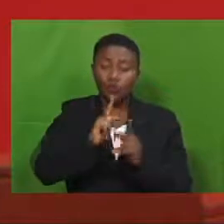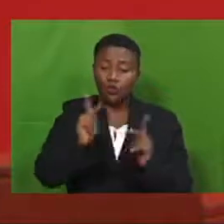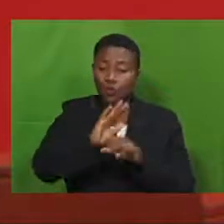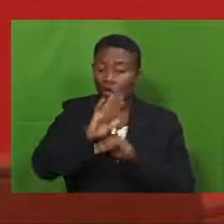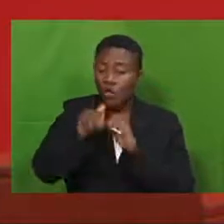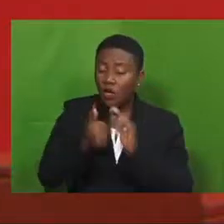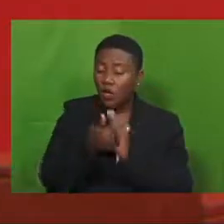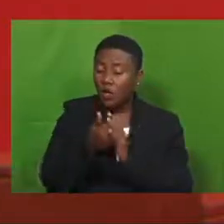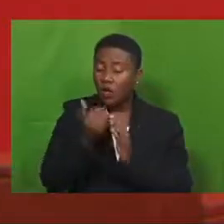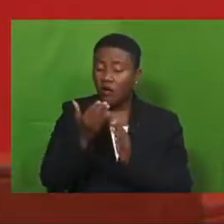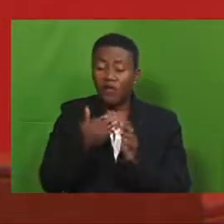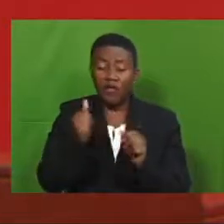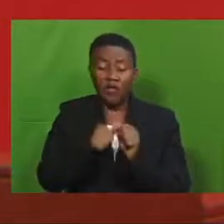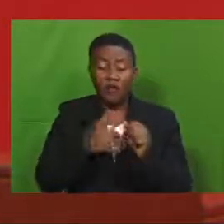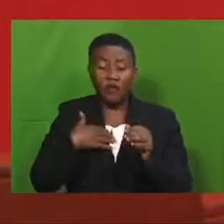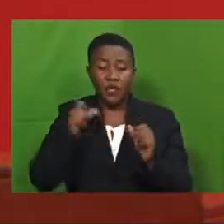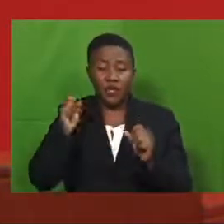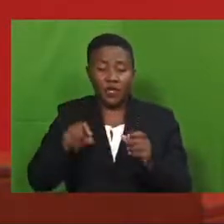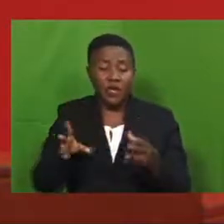of it and debate.